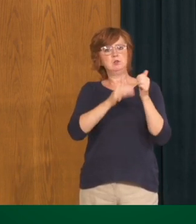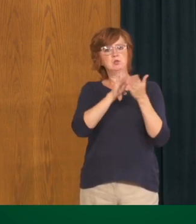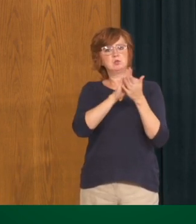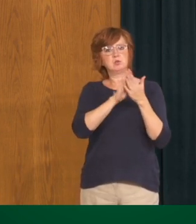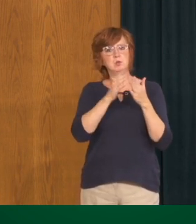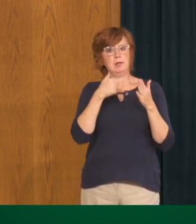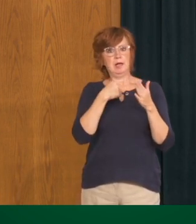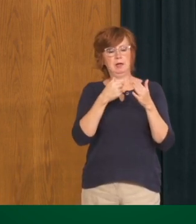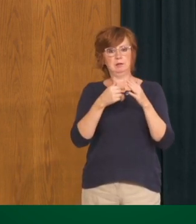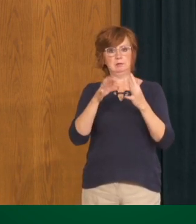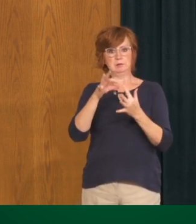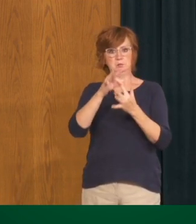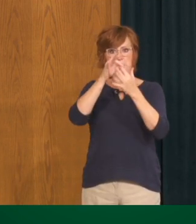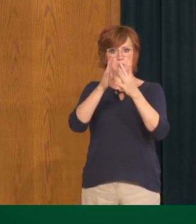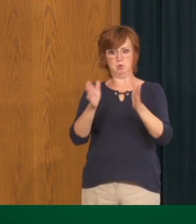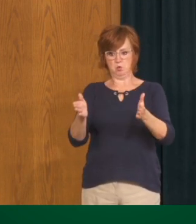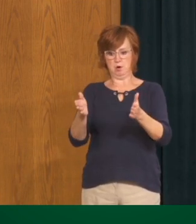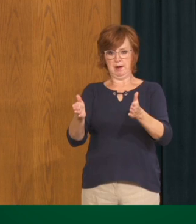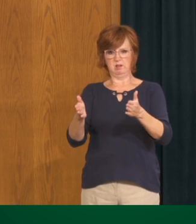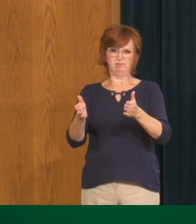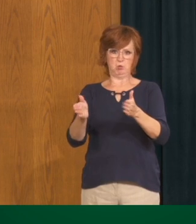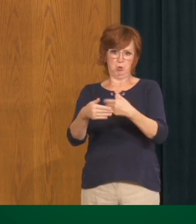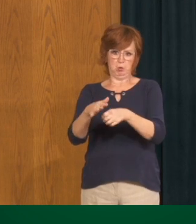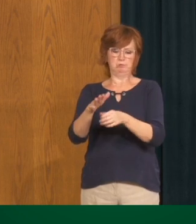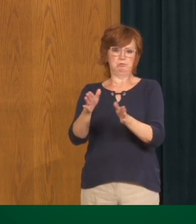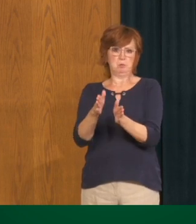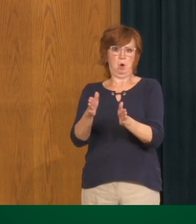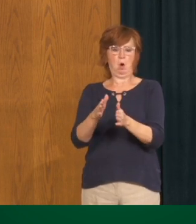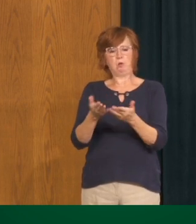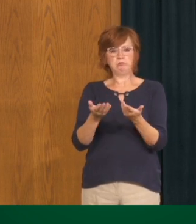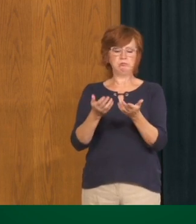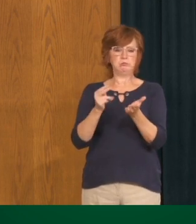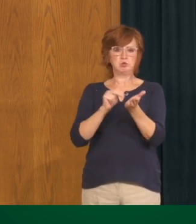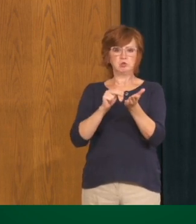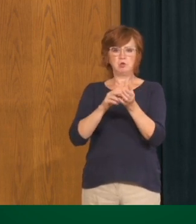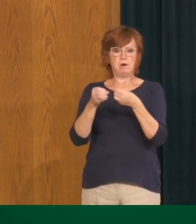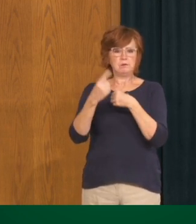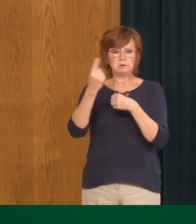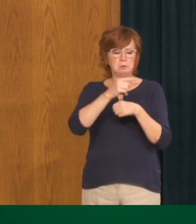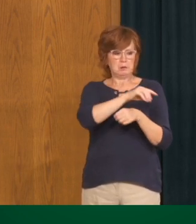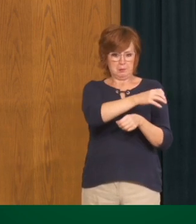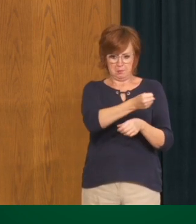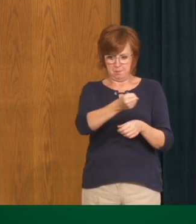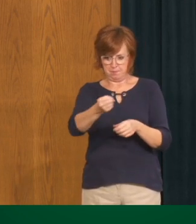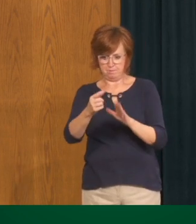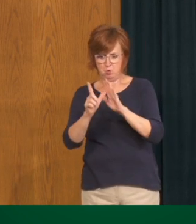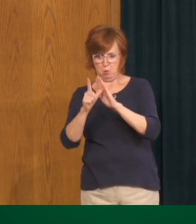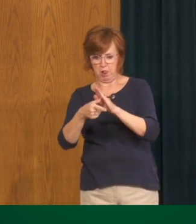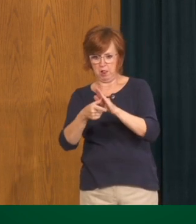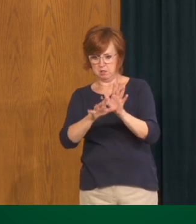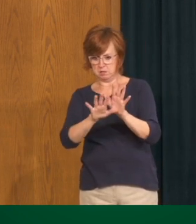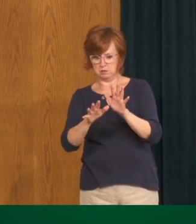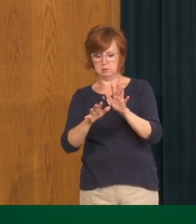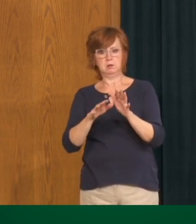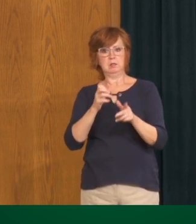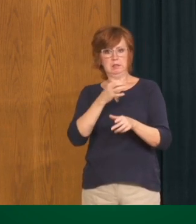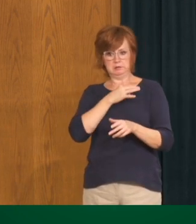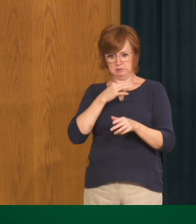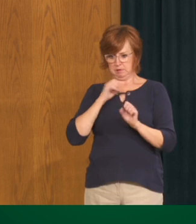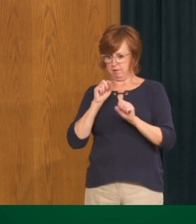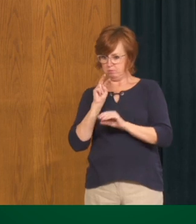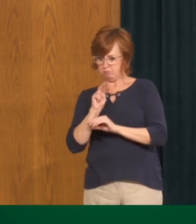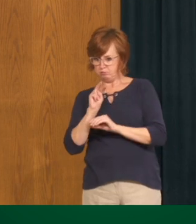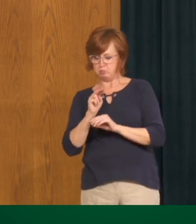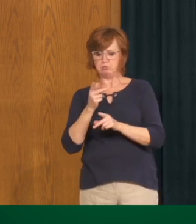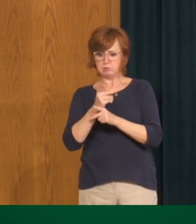are exhibiting symptoms can be isolated from the school, and they can be in a place where they're supervised by staff until